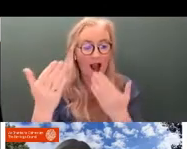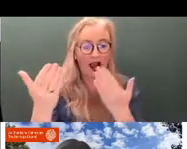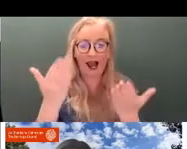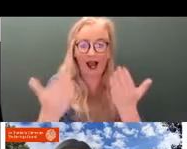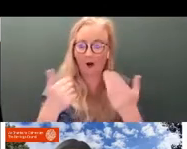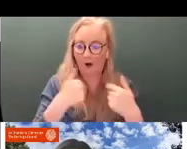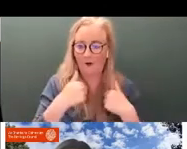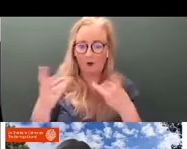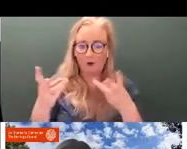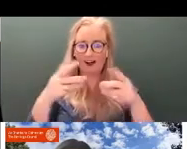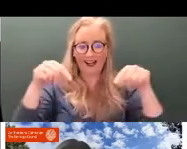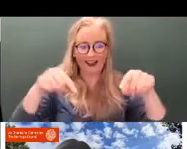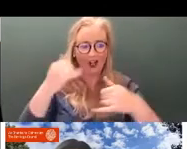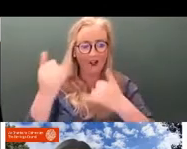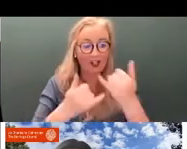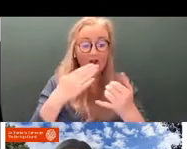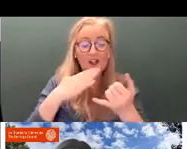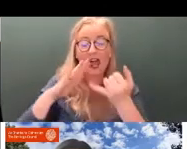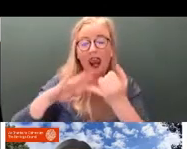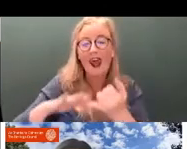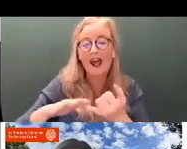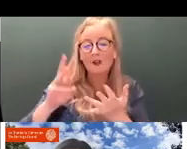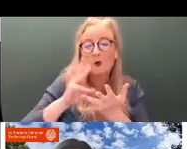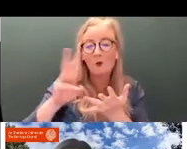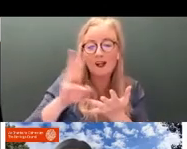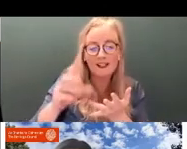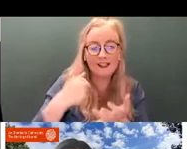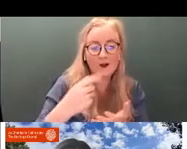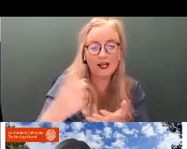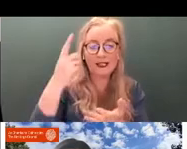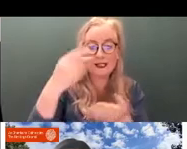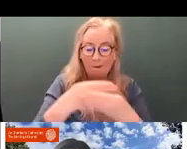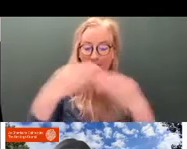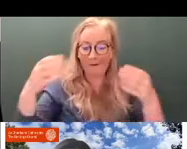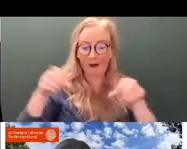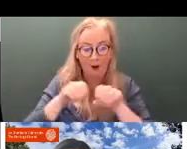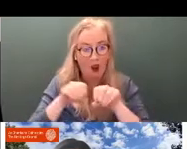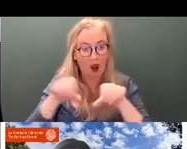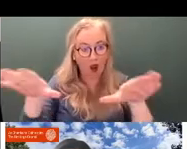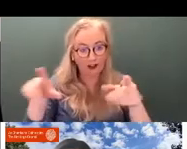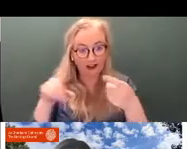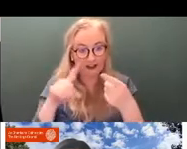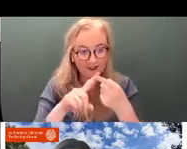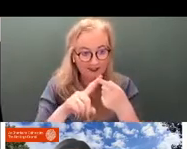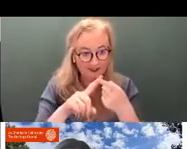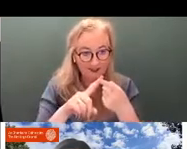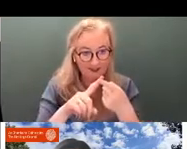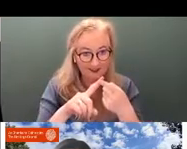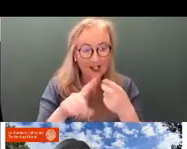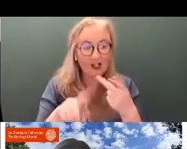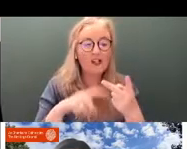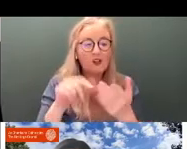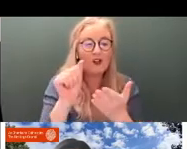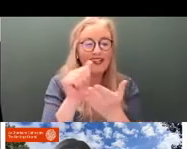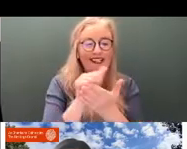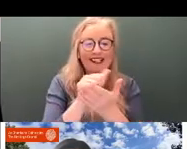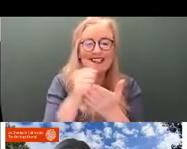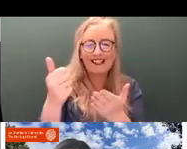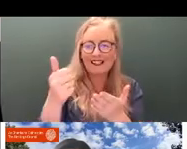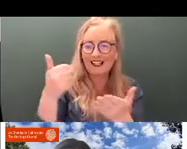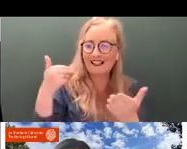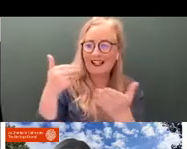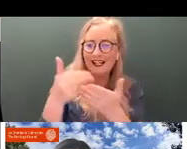year. So last Wednesday, we did our big launch and from from the 16th, we are now